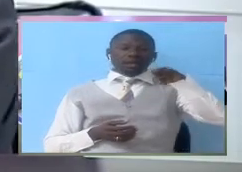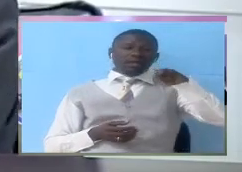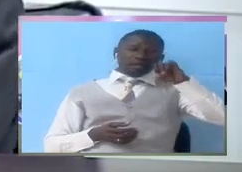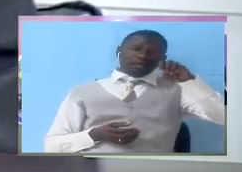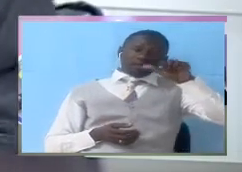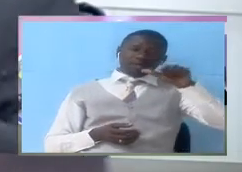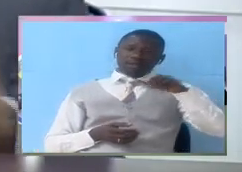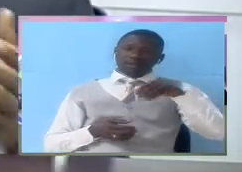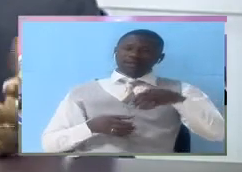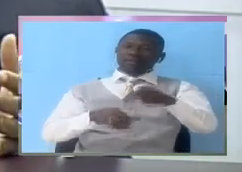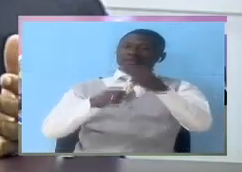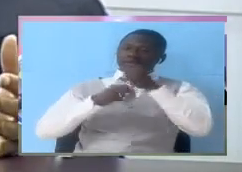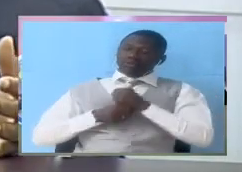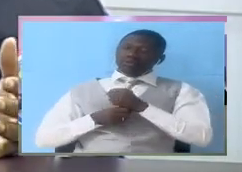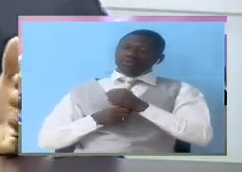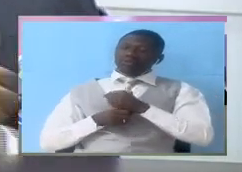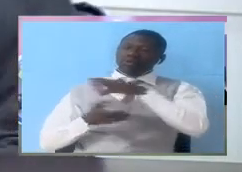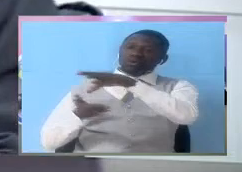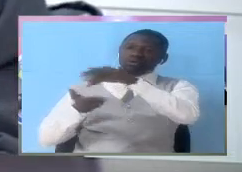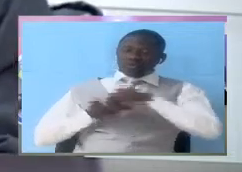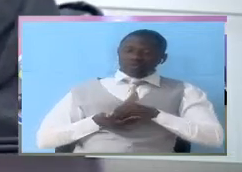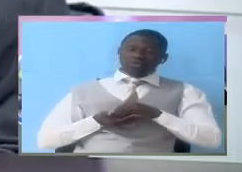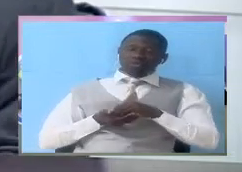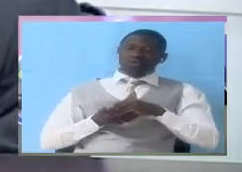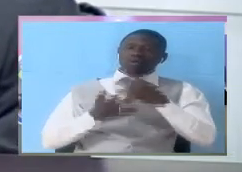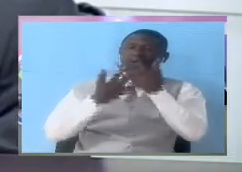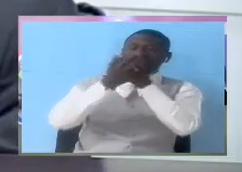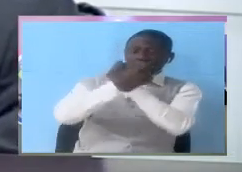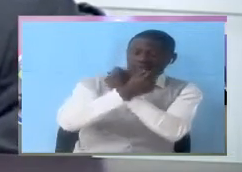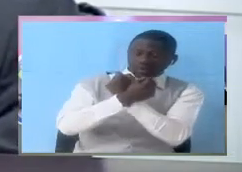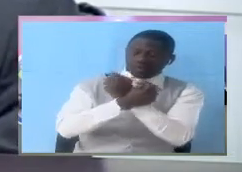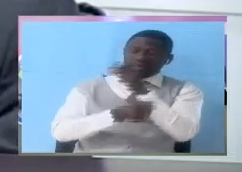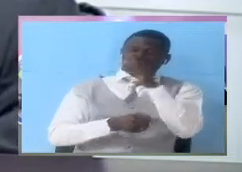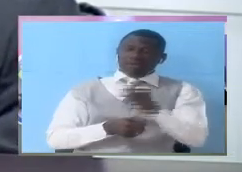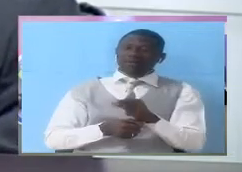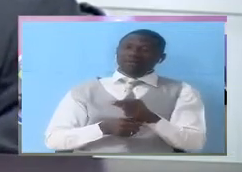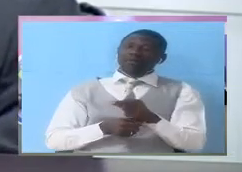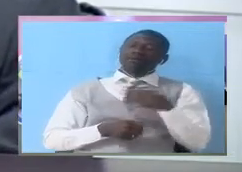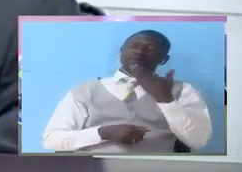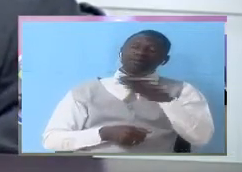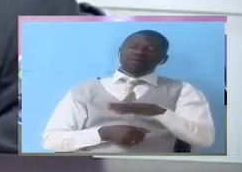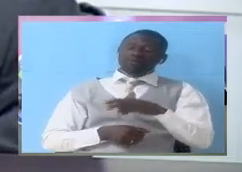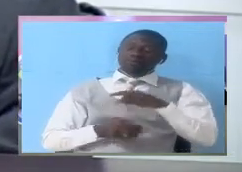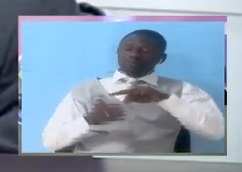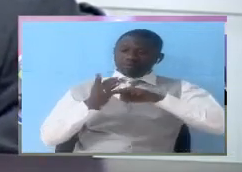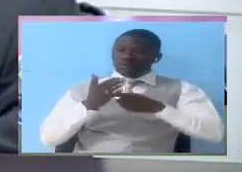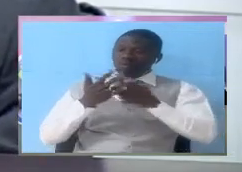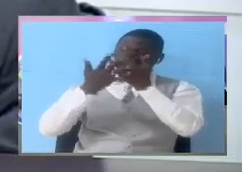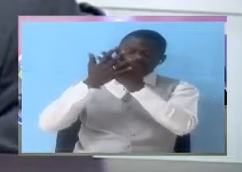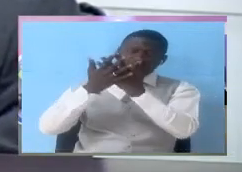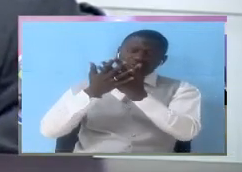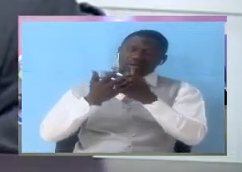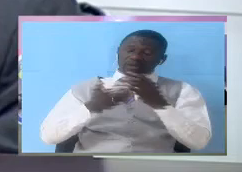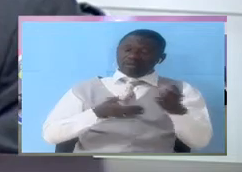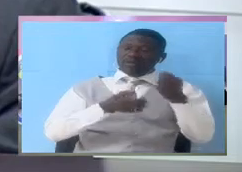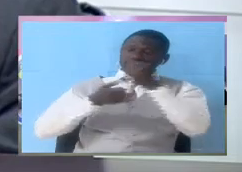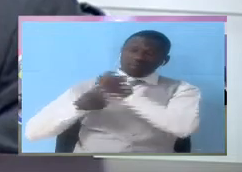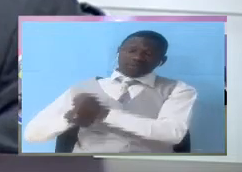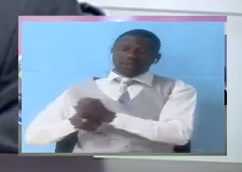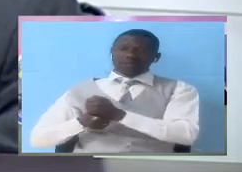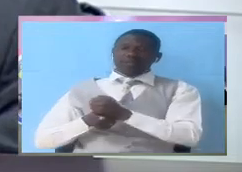from mile 2 NIA dañ di jele them to NIA and took them back in plain clothes NIA dañ dé jëlé ay way dënc ci kasso gu maggi yobul len